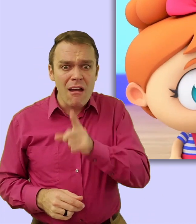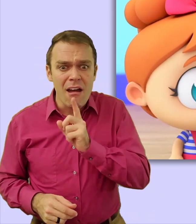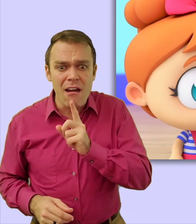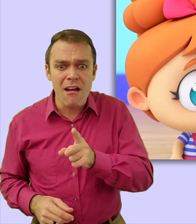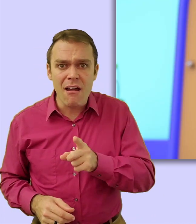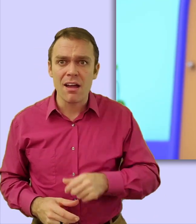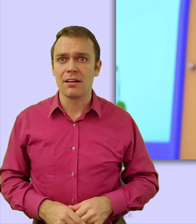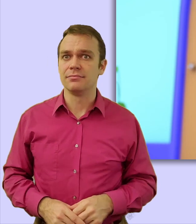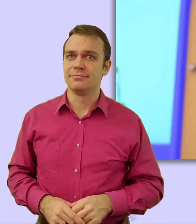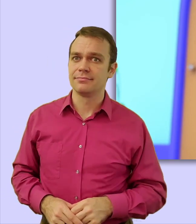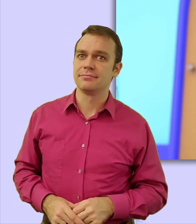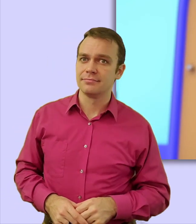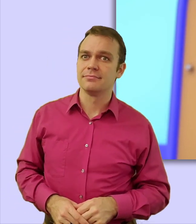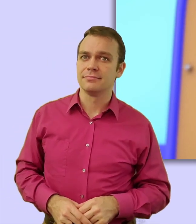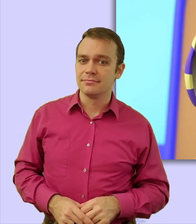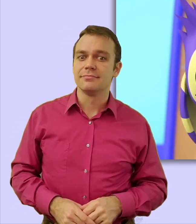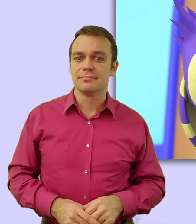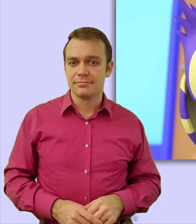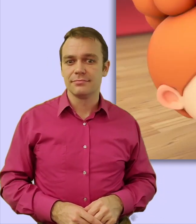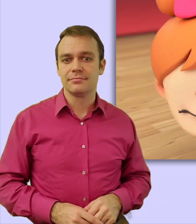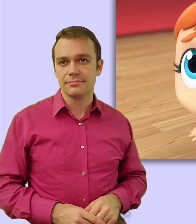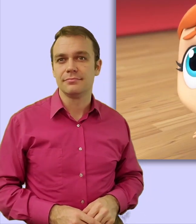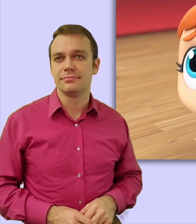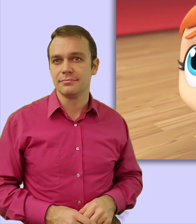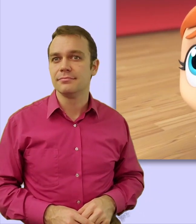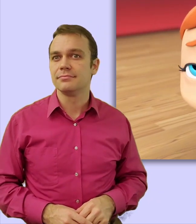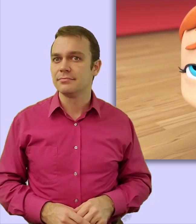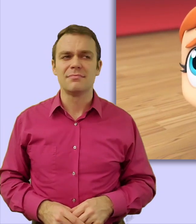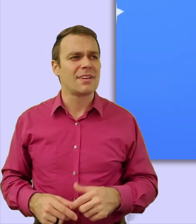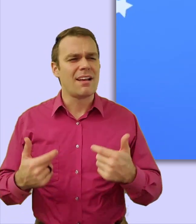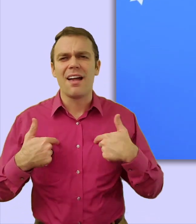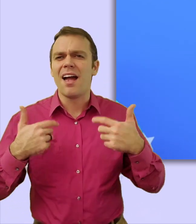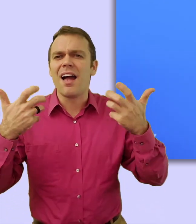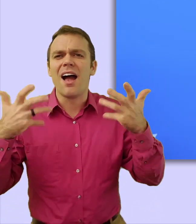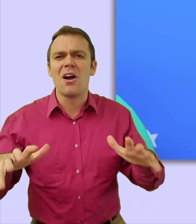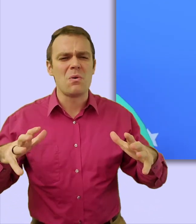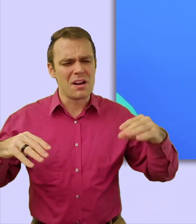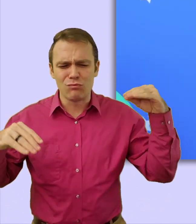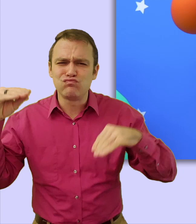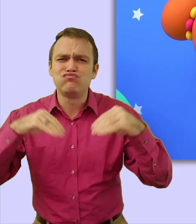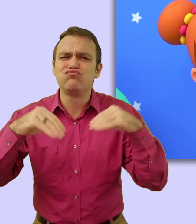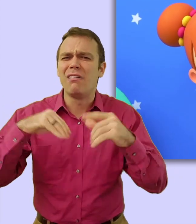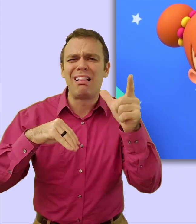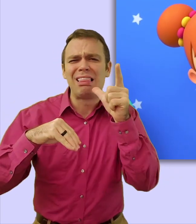No way! I don't wanna